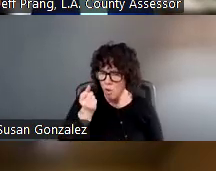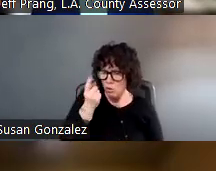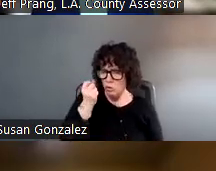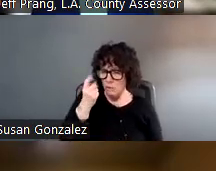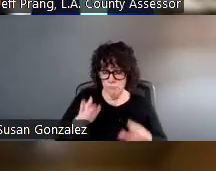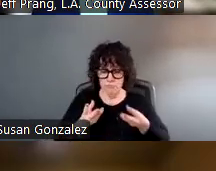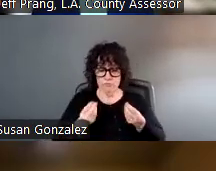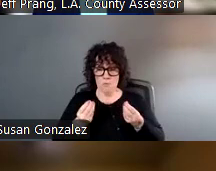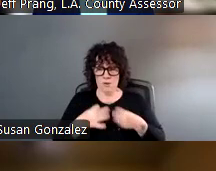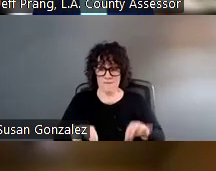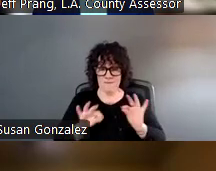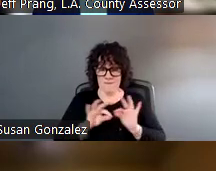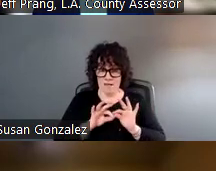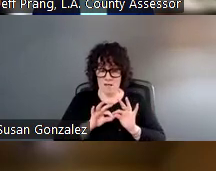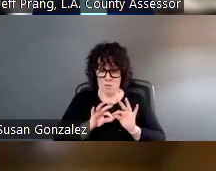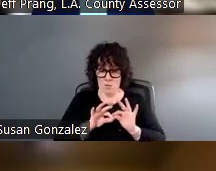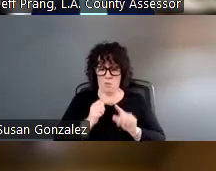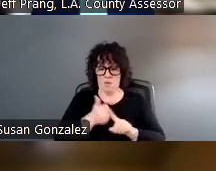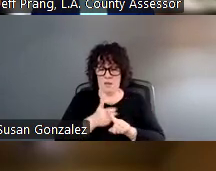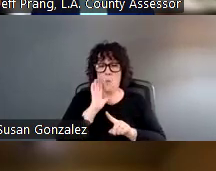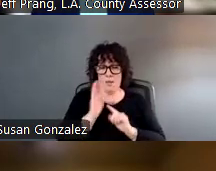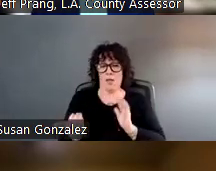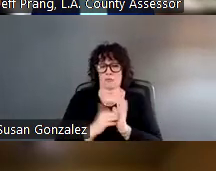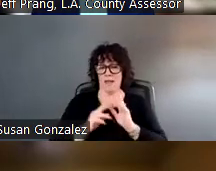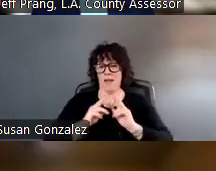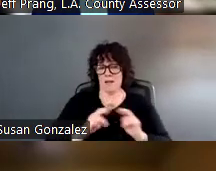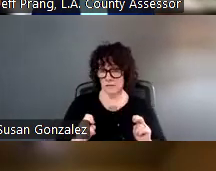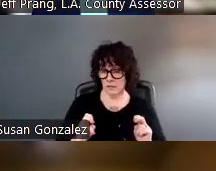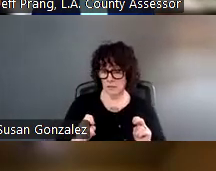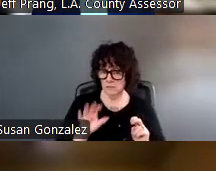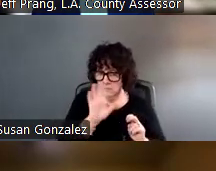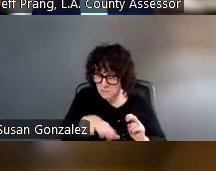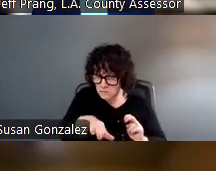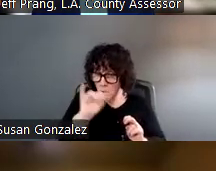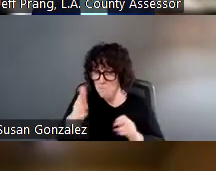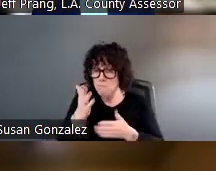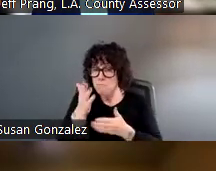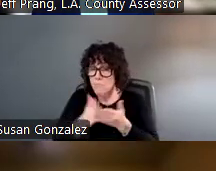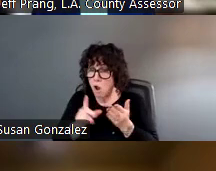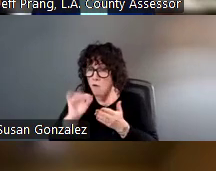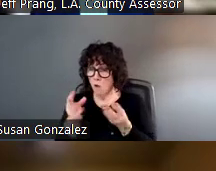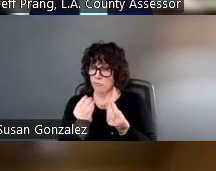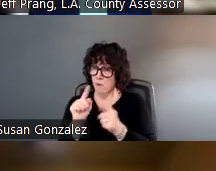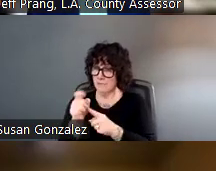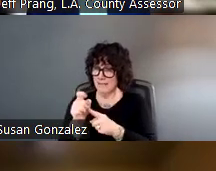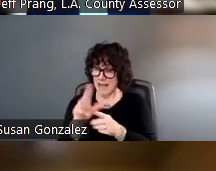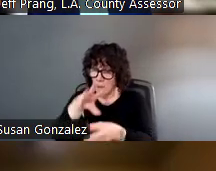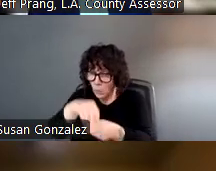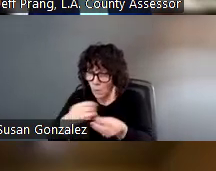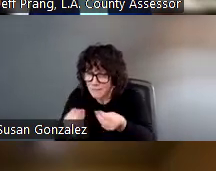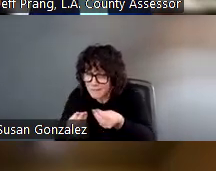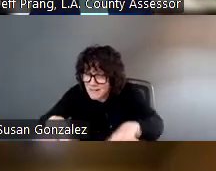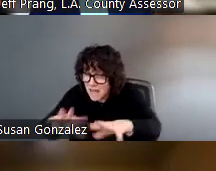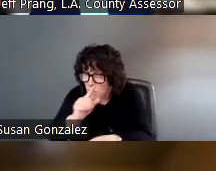that right now, we don't know what the land values are going to be in those areas.